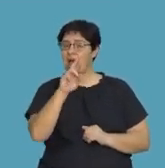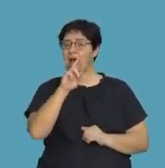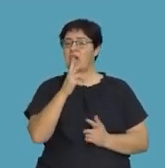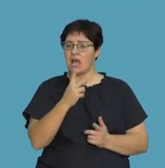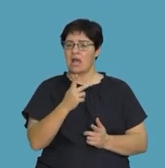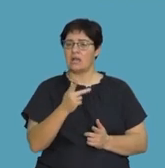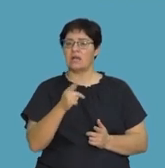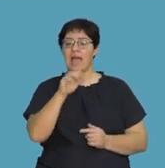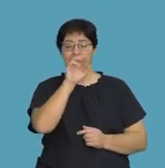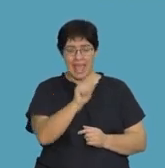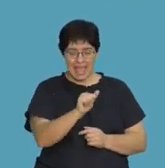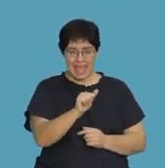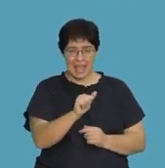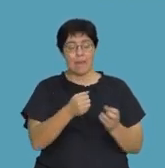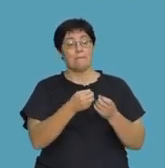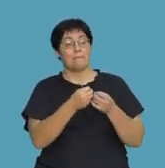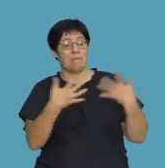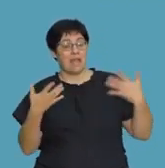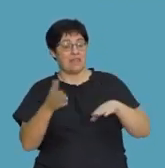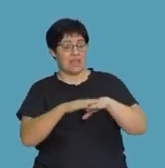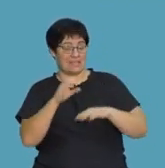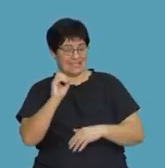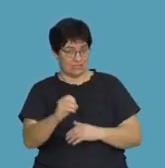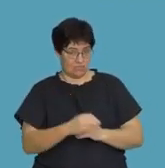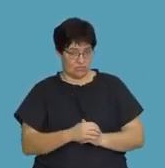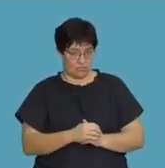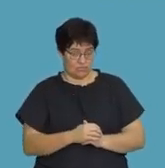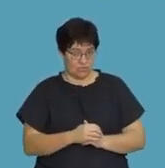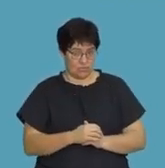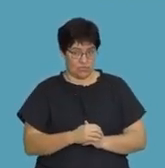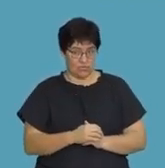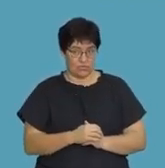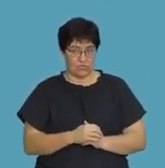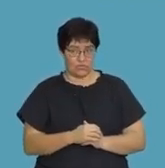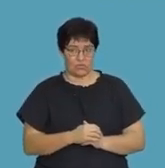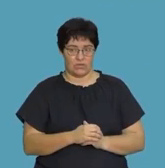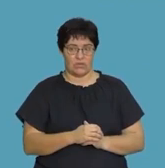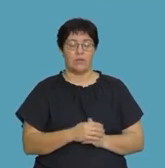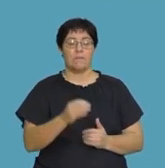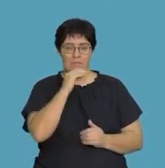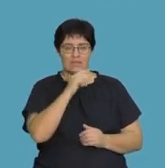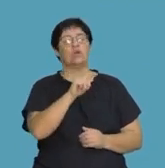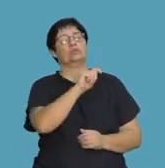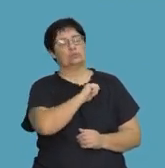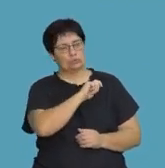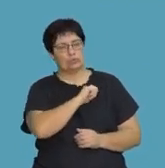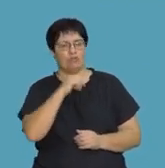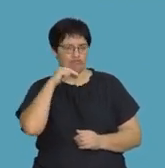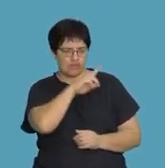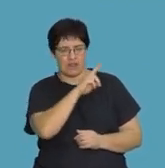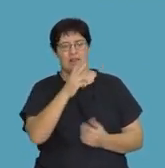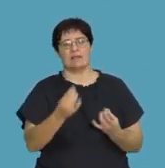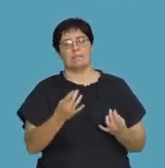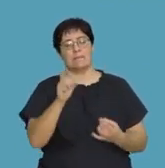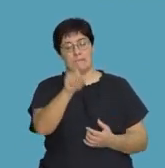1, my a must be greater than 0, so it must be a real number,